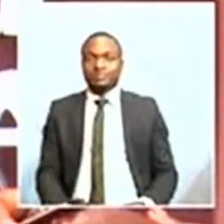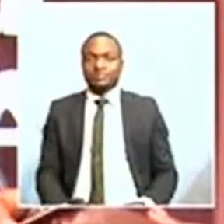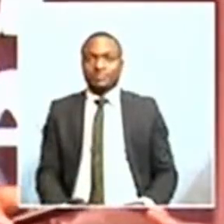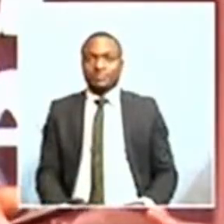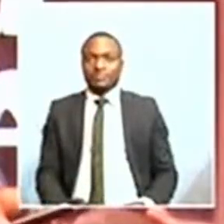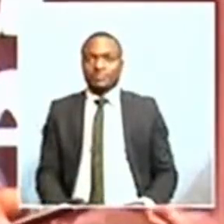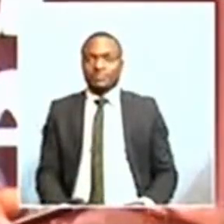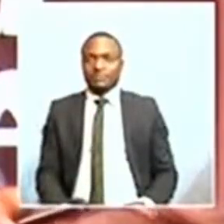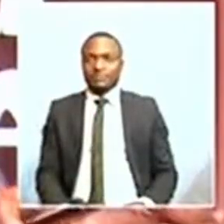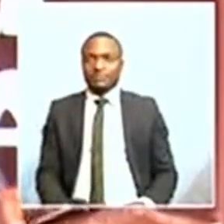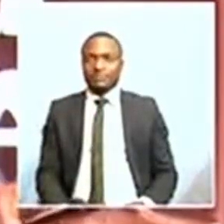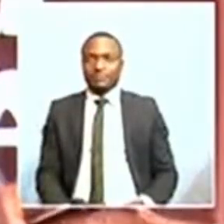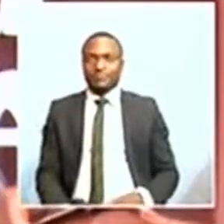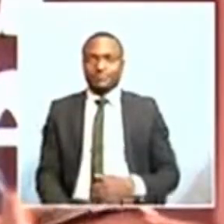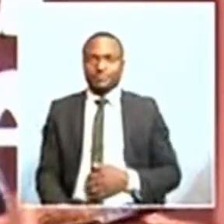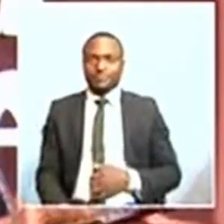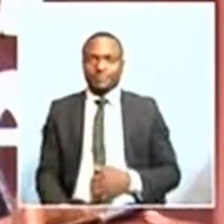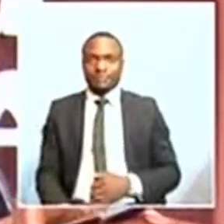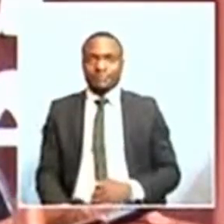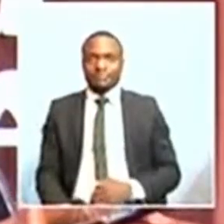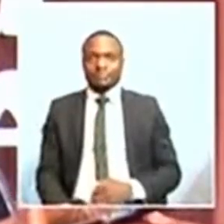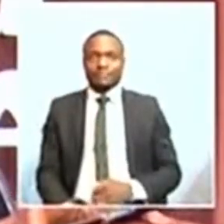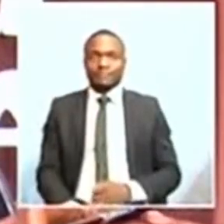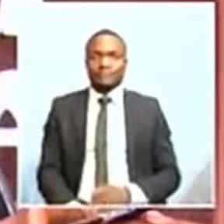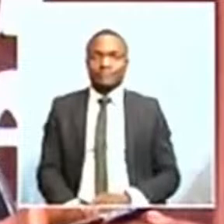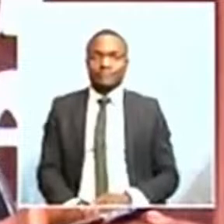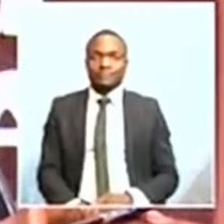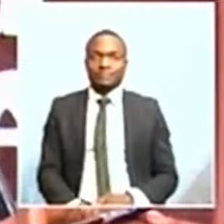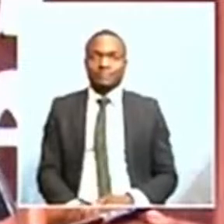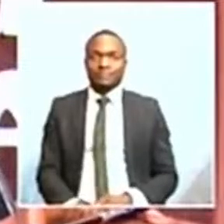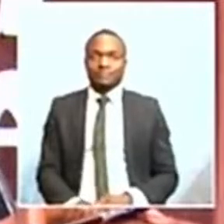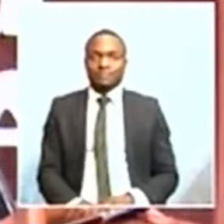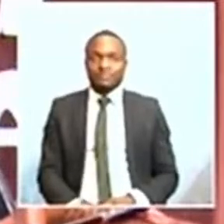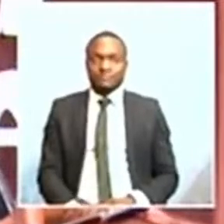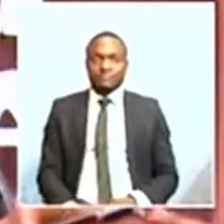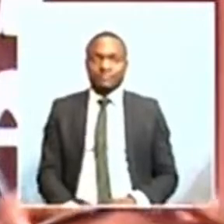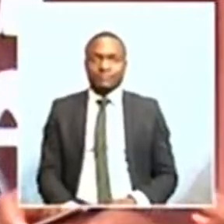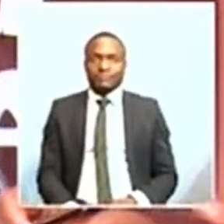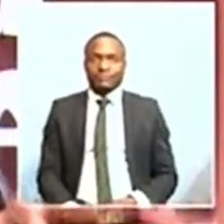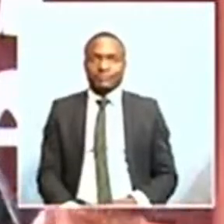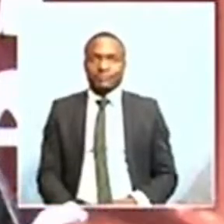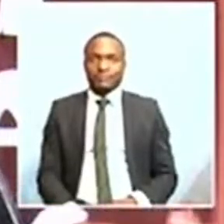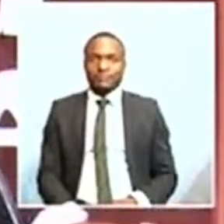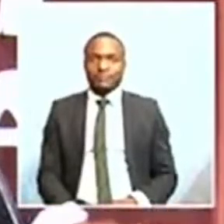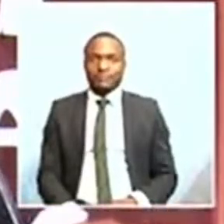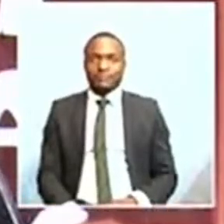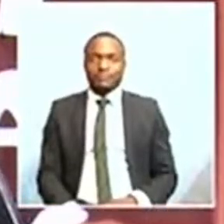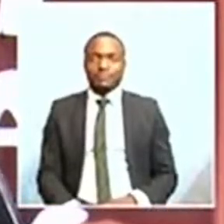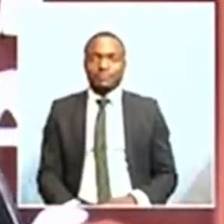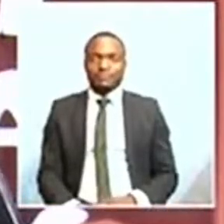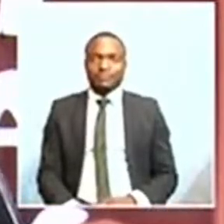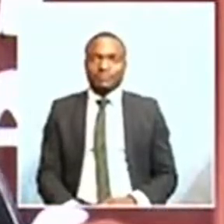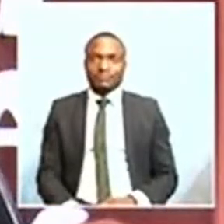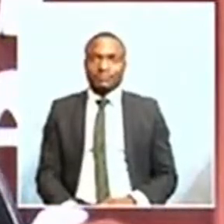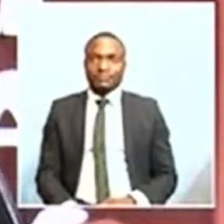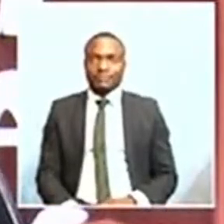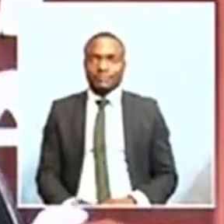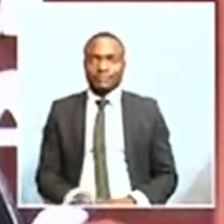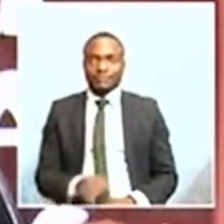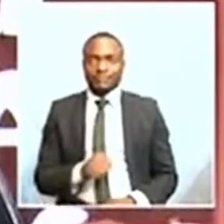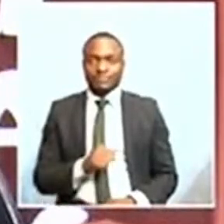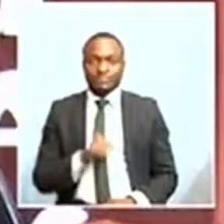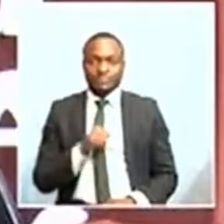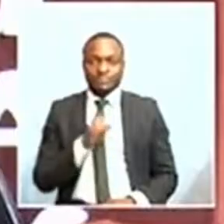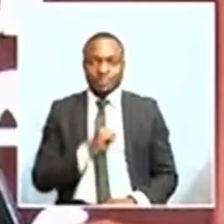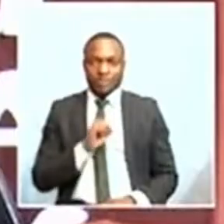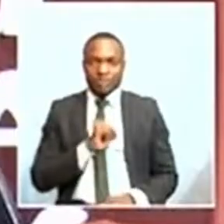following changes to the composition of the Standing Orders Committee, and these to replace members, or